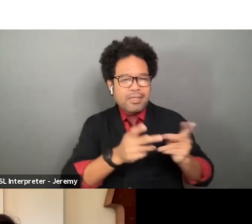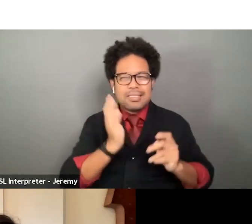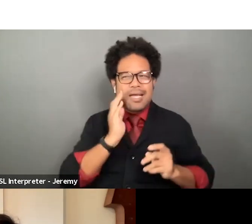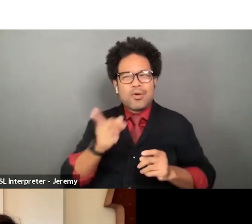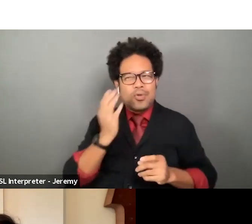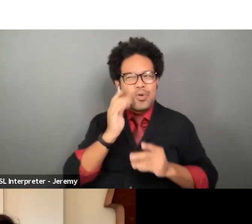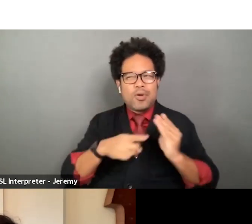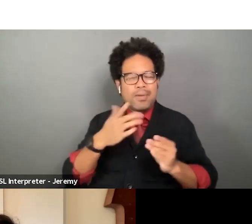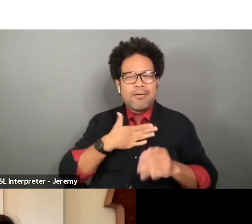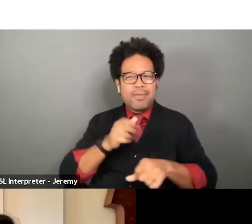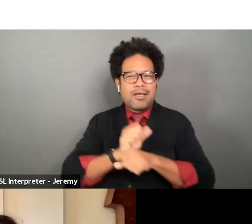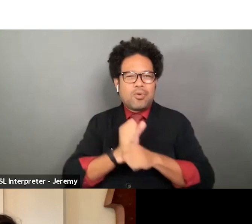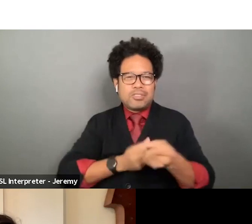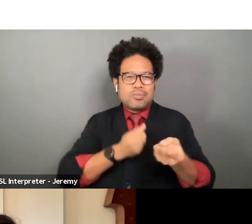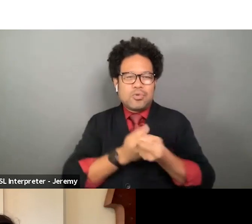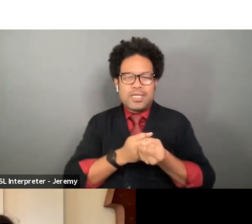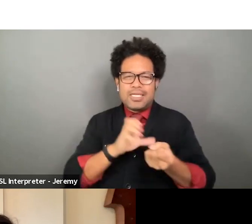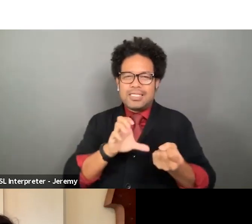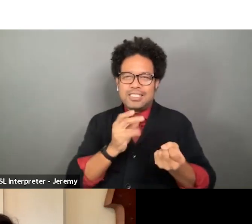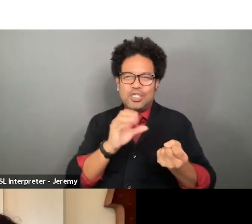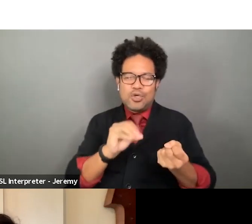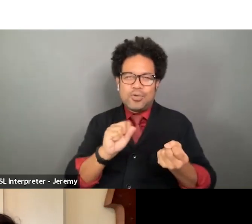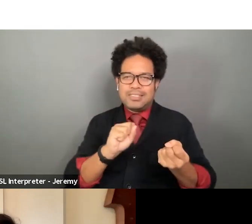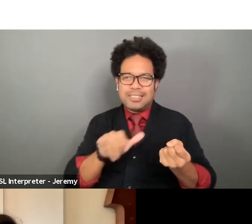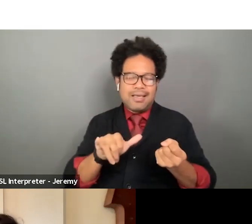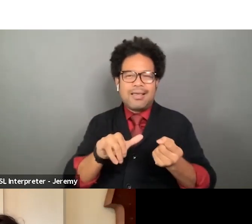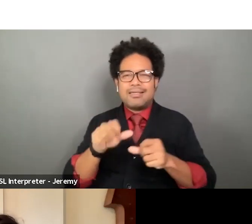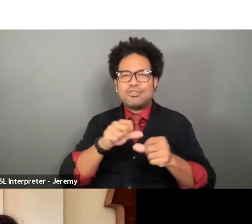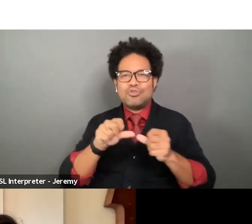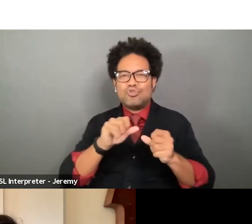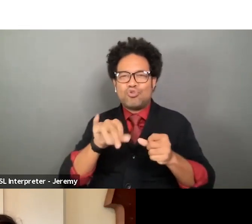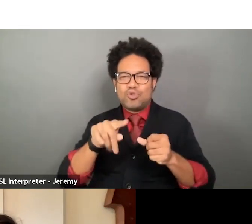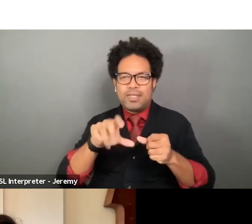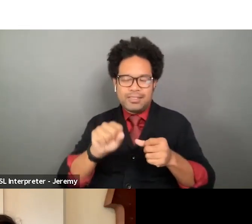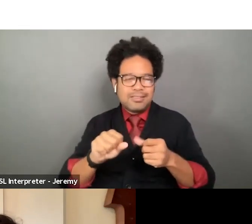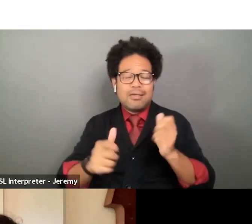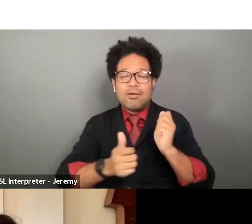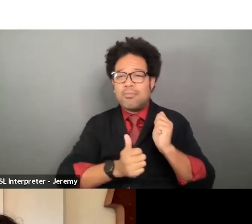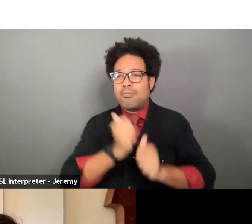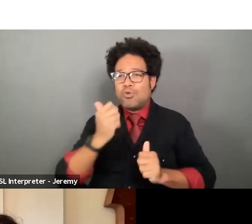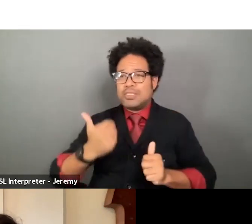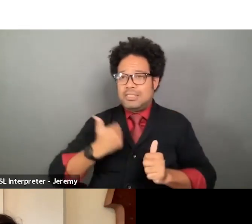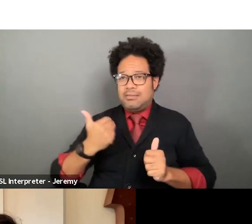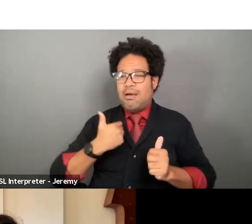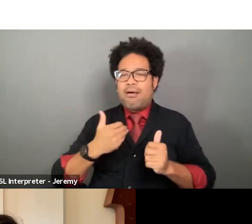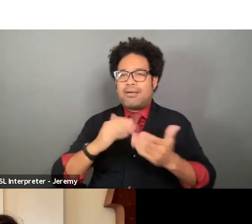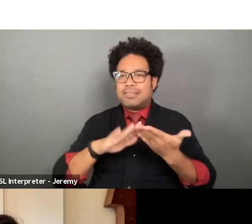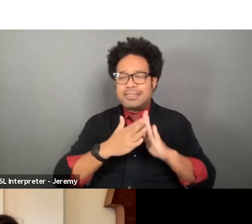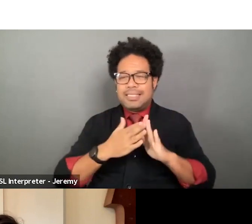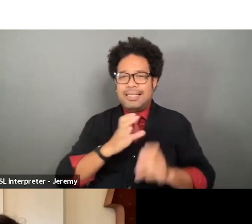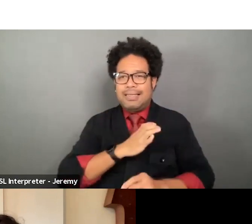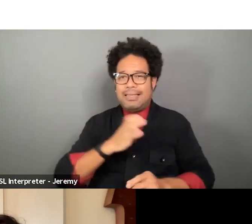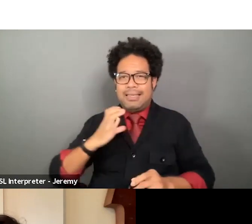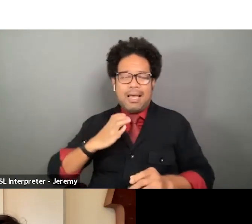work supporting with Chiose, who is, you know, a socialist with Warriors in the Garden, and the youngest incoming city councilman in the history of New